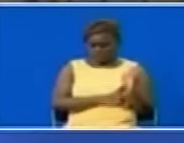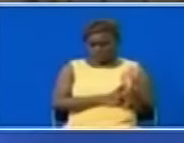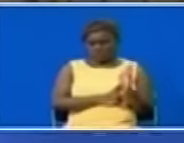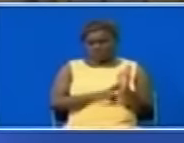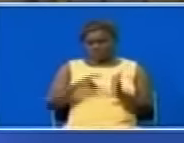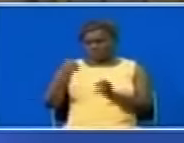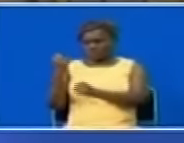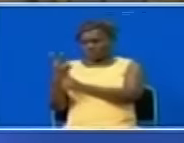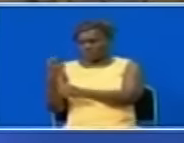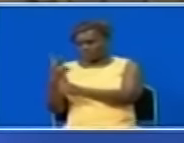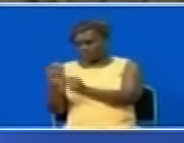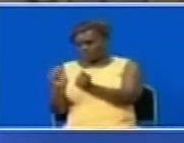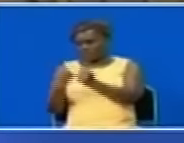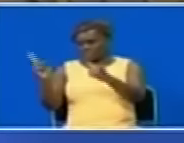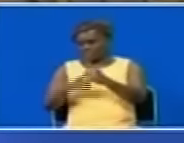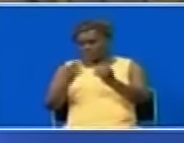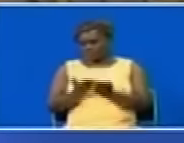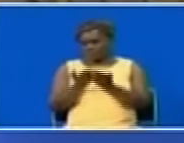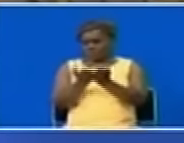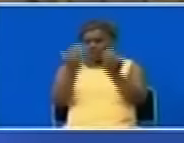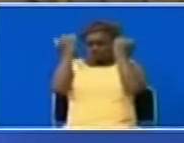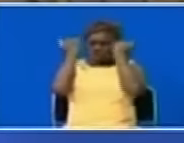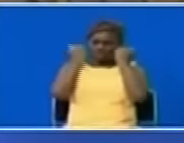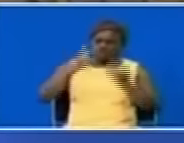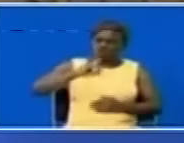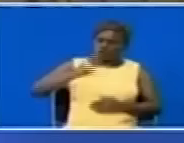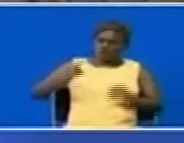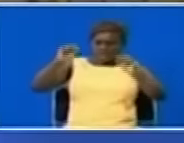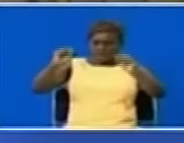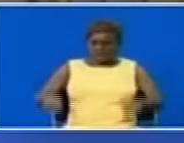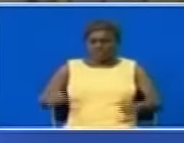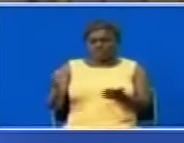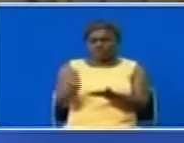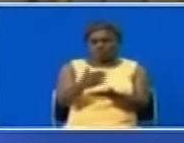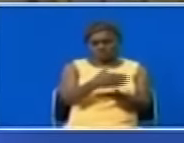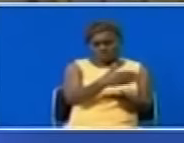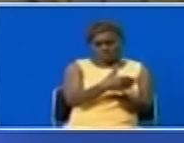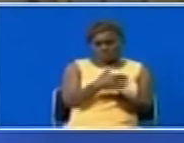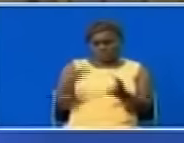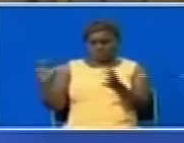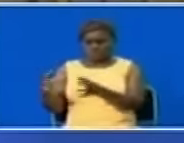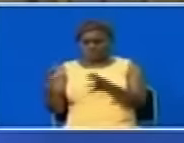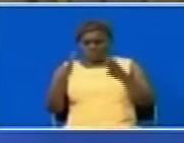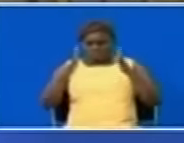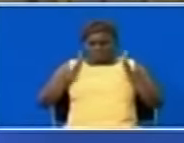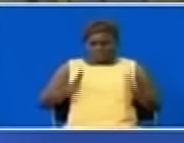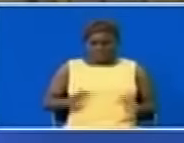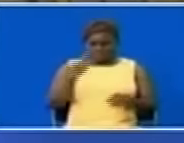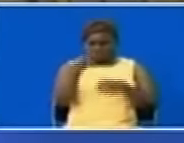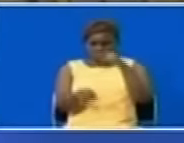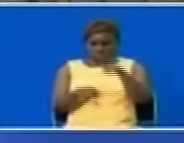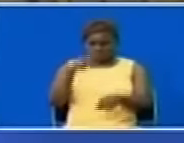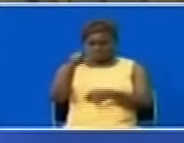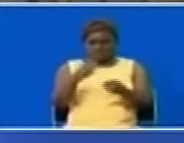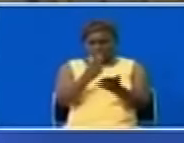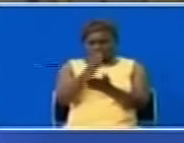2012, provides that a court may order the collection from such a person charged with a